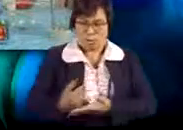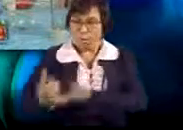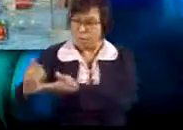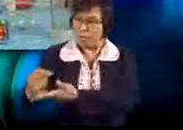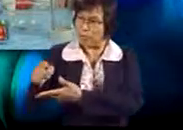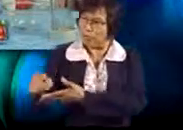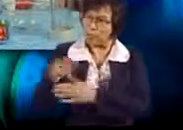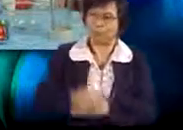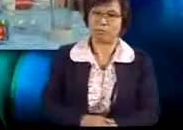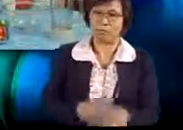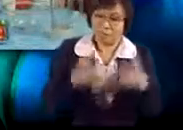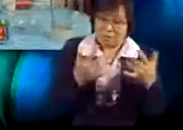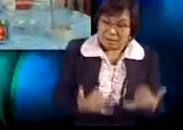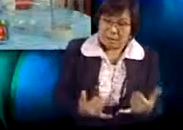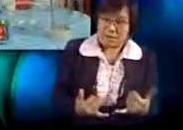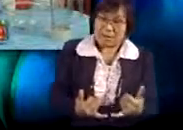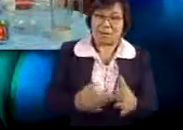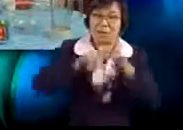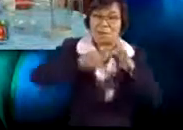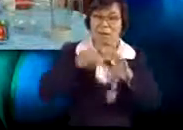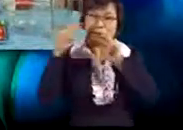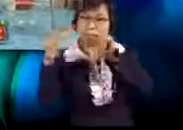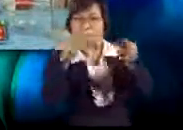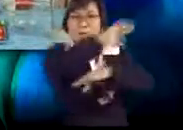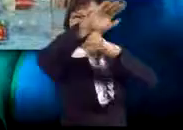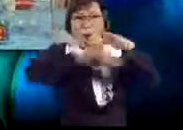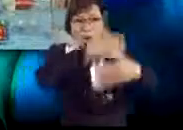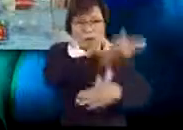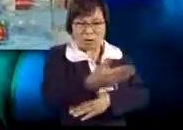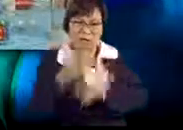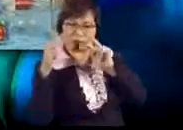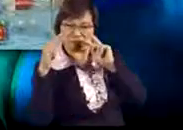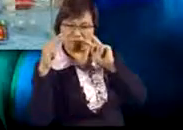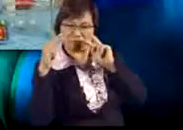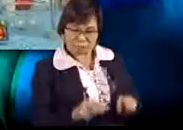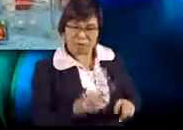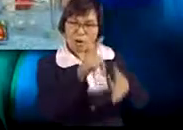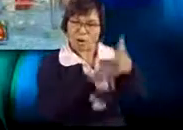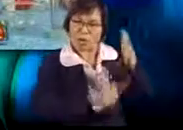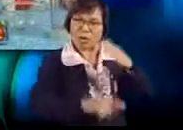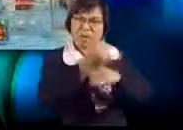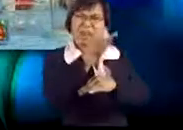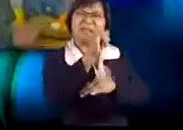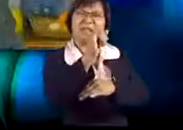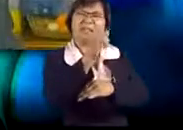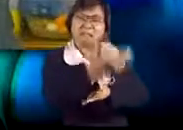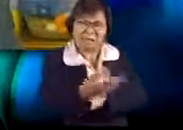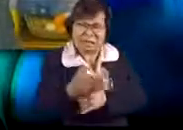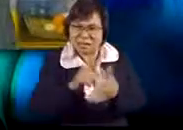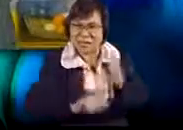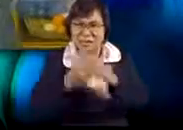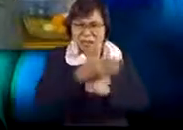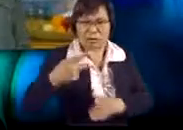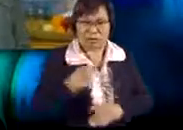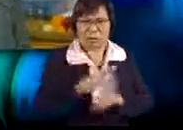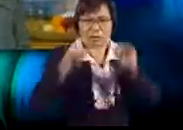you. Now, let's begin by looking at all the ingredients. What are ingredients? Oh, those are the